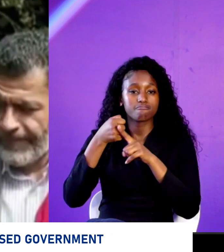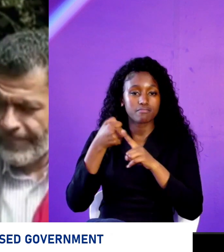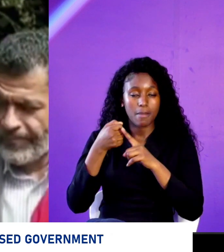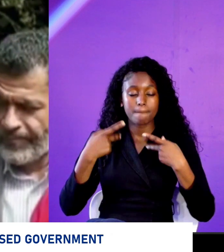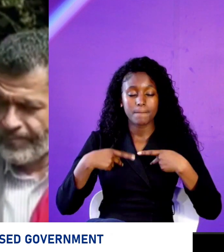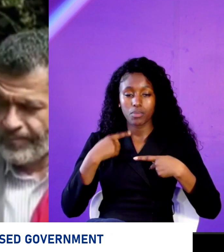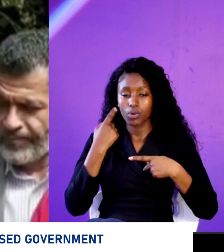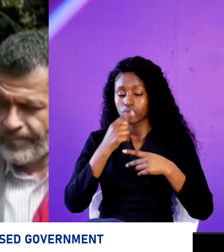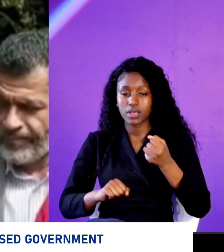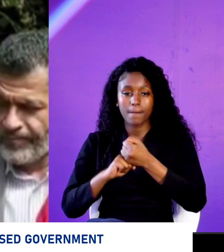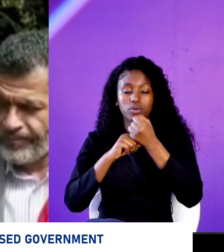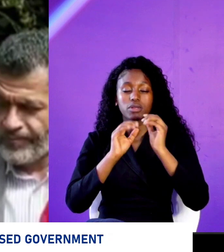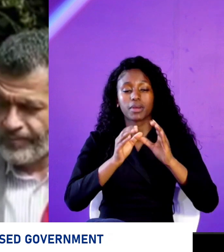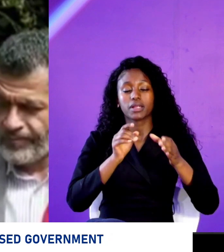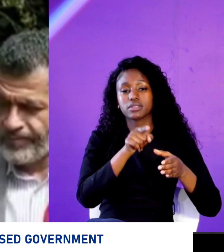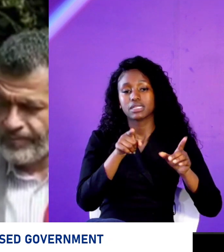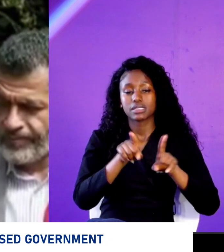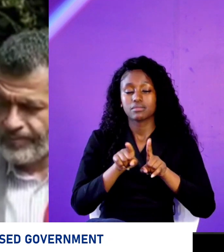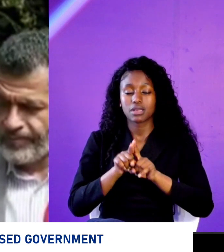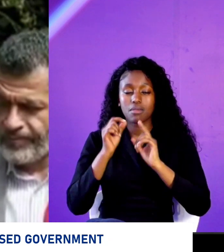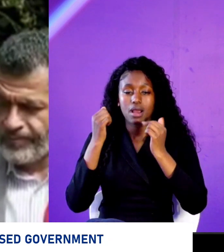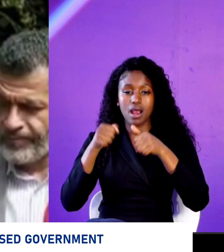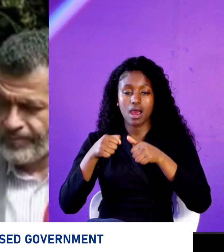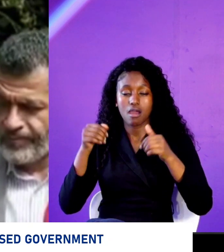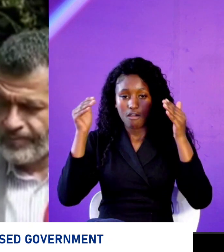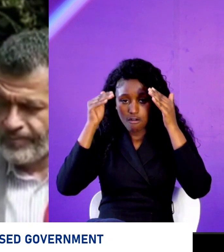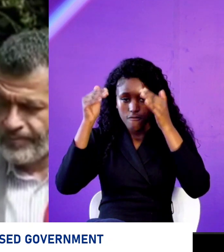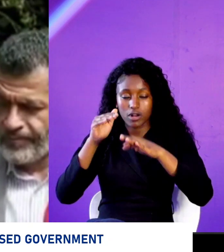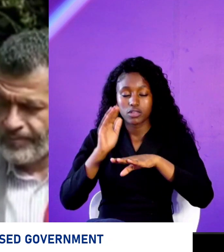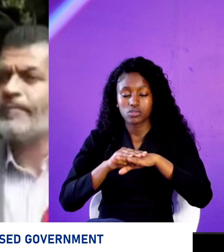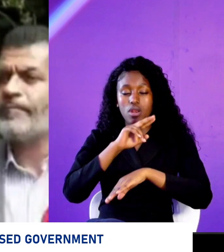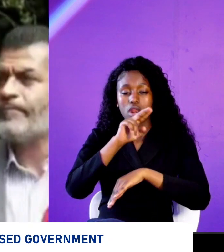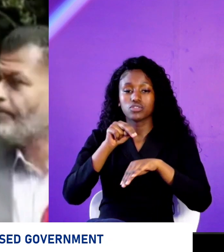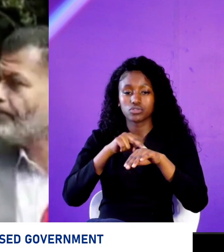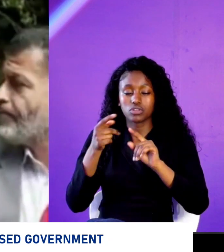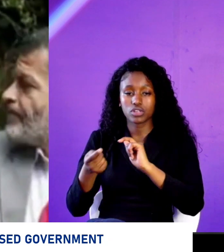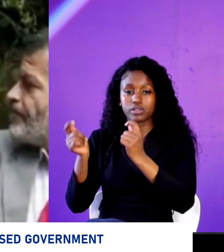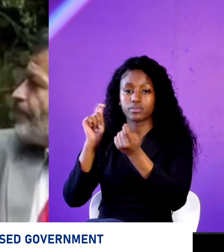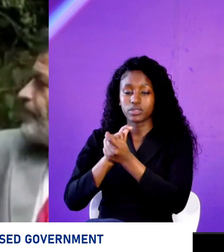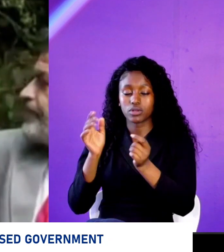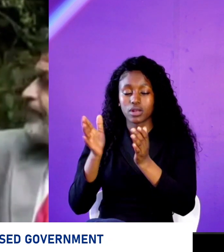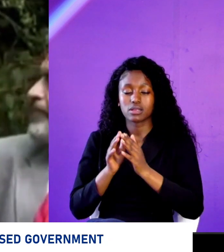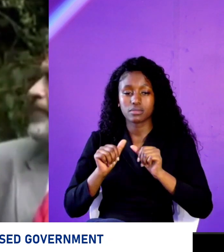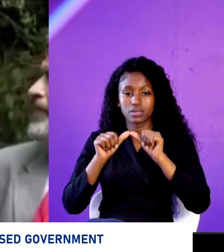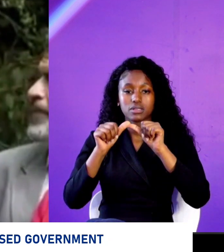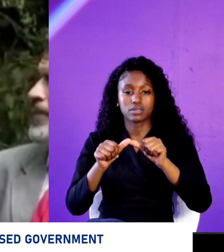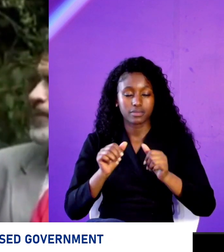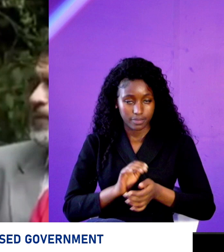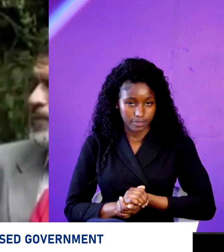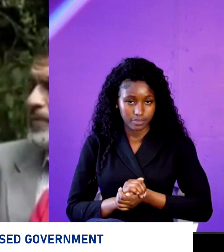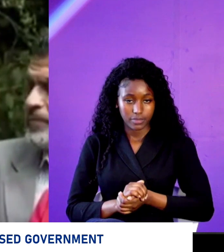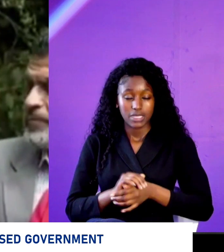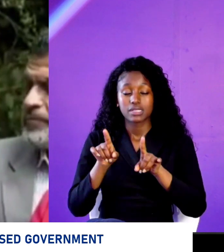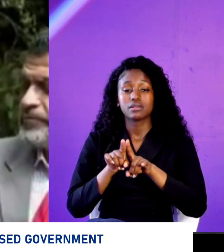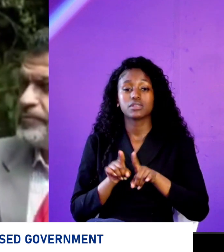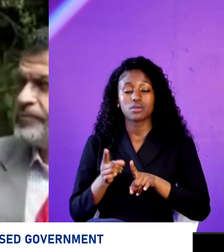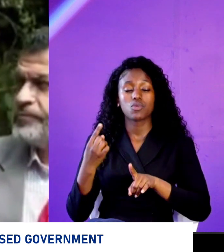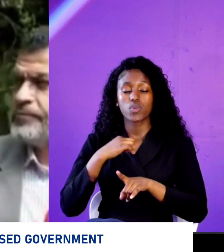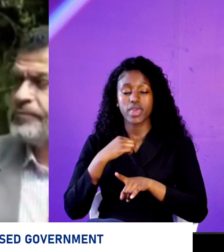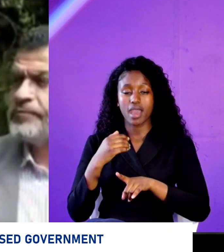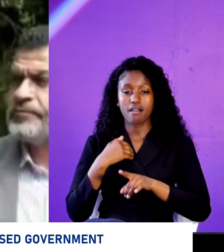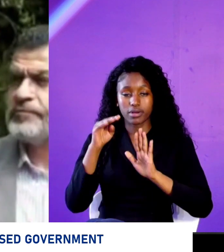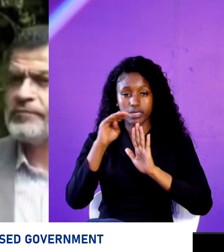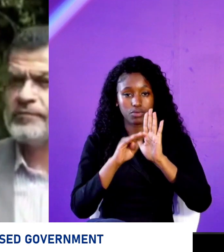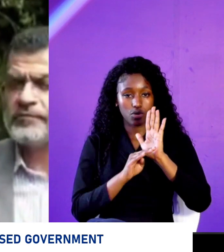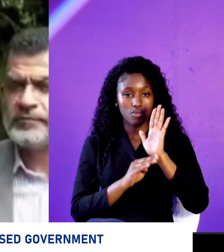supporters and nation, and committed to the agenda of national transformation and stability. Lastly, we have been presented with a schedule of